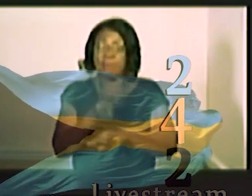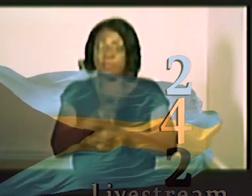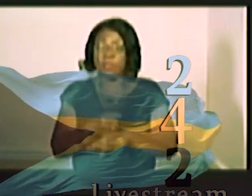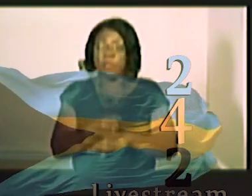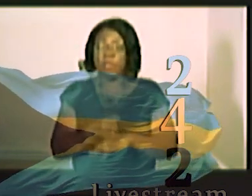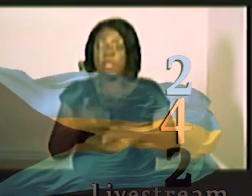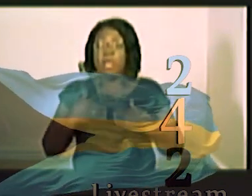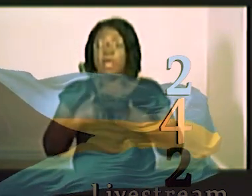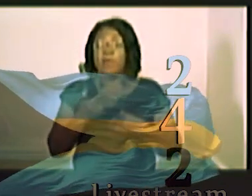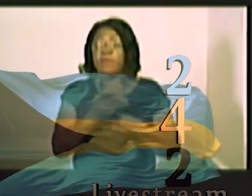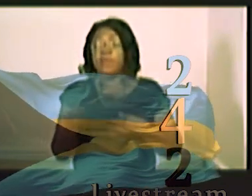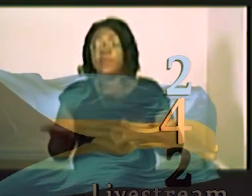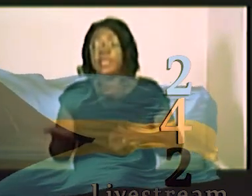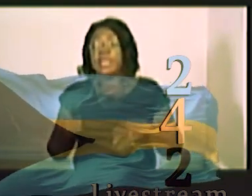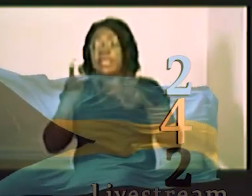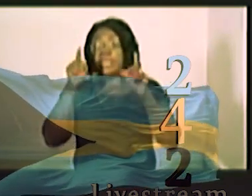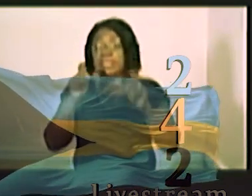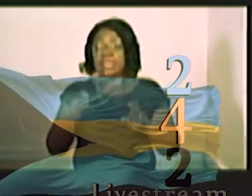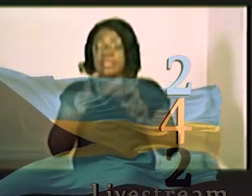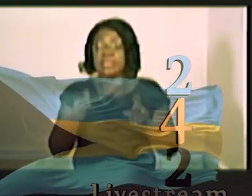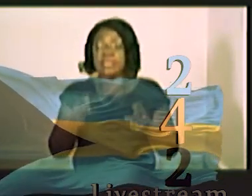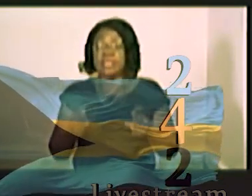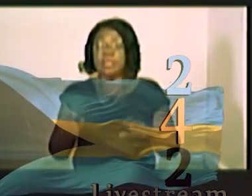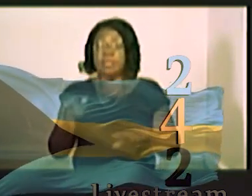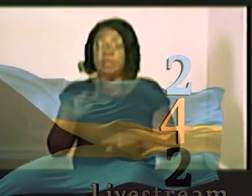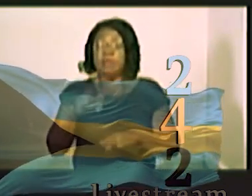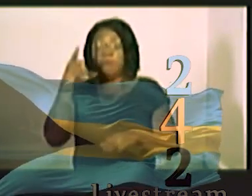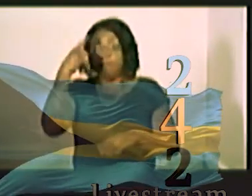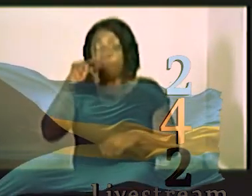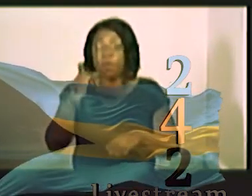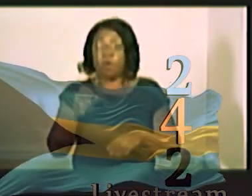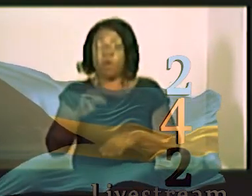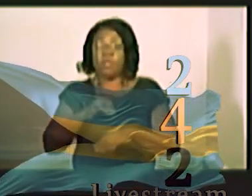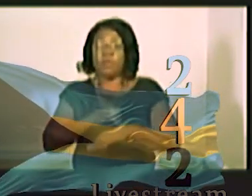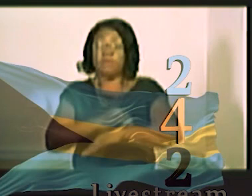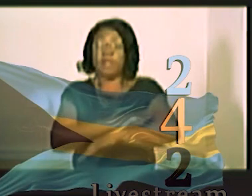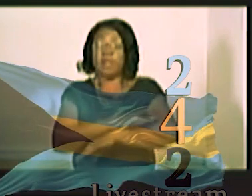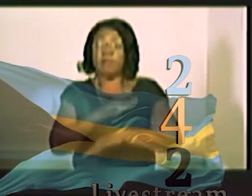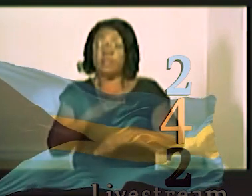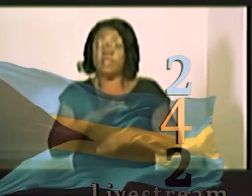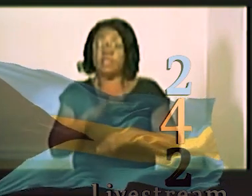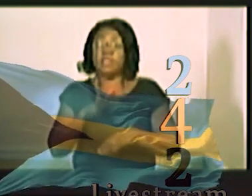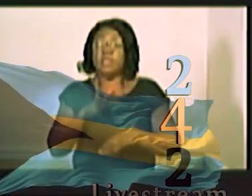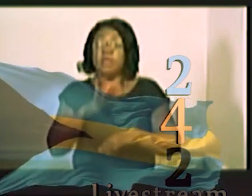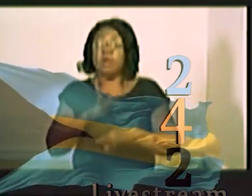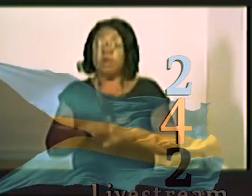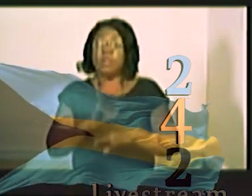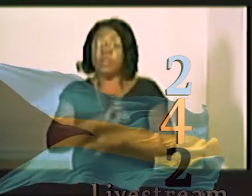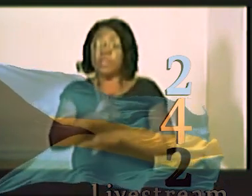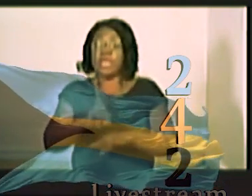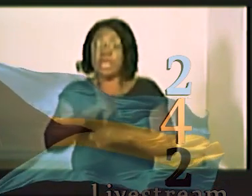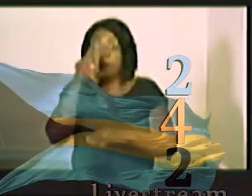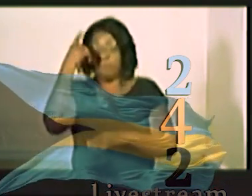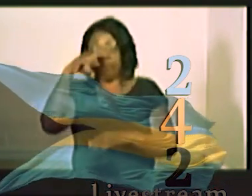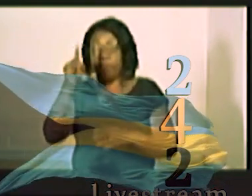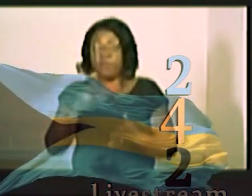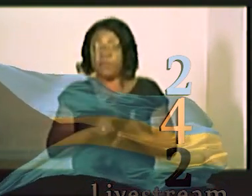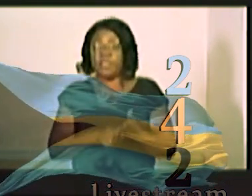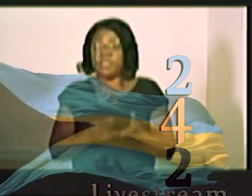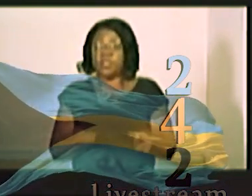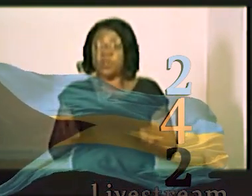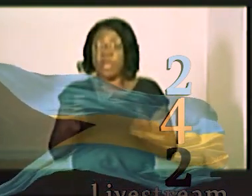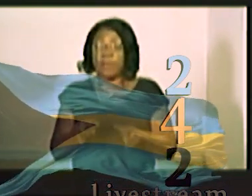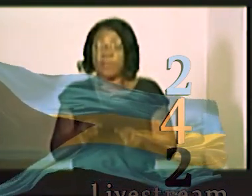Have there been any mass testing or adequate testing for COVID-19 for this to happen? And are we at all concerned about